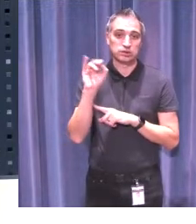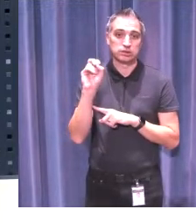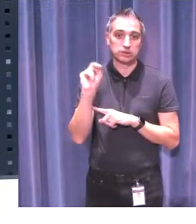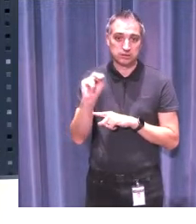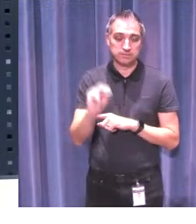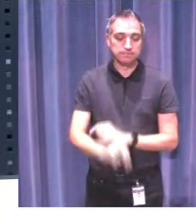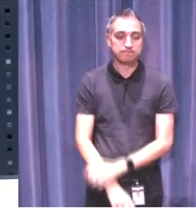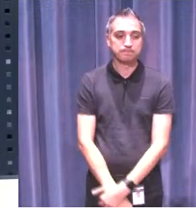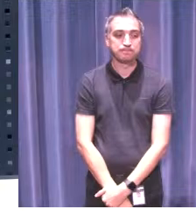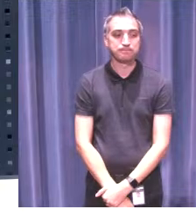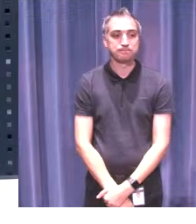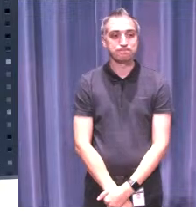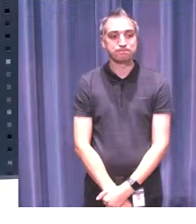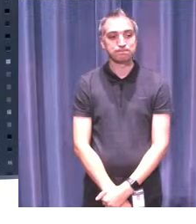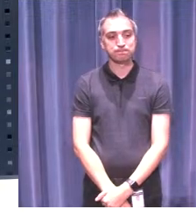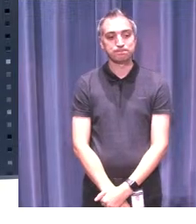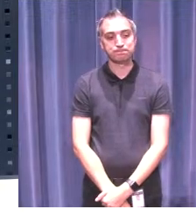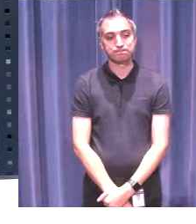Thank you very much.